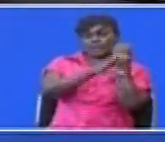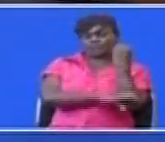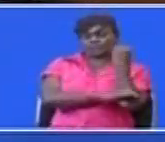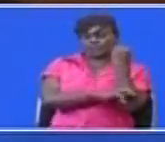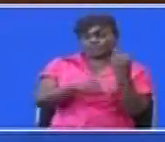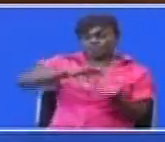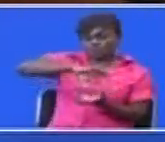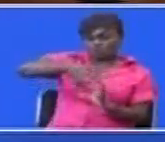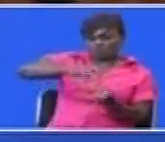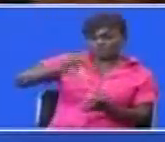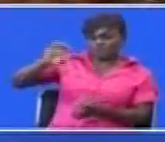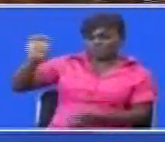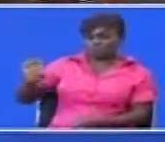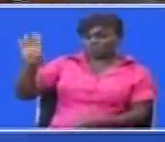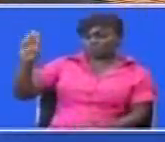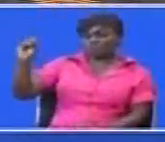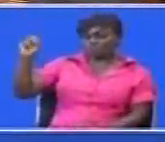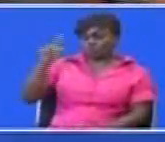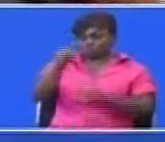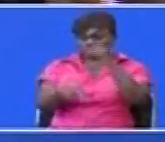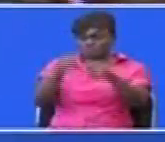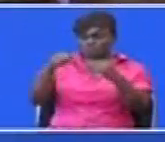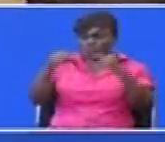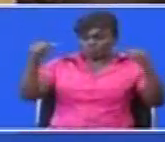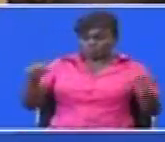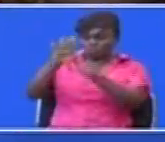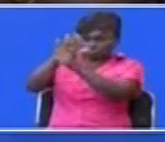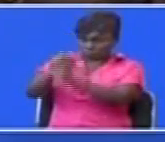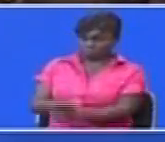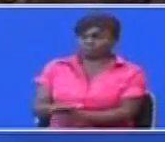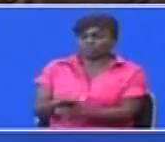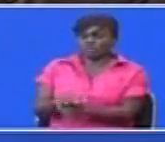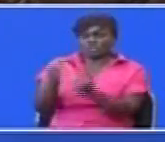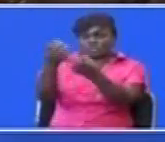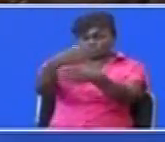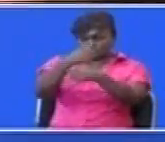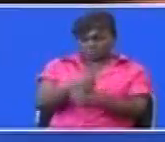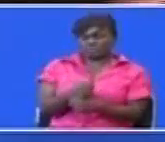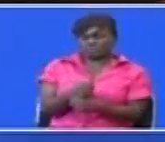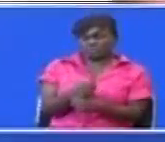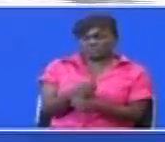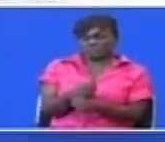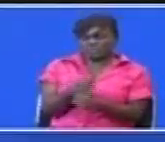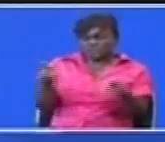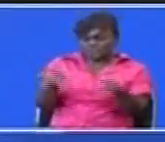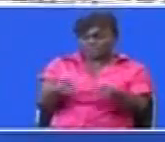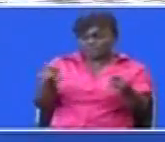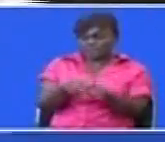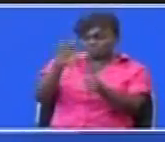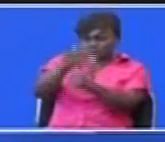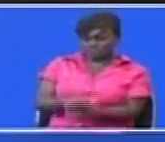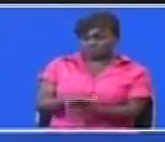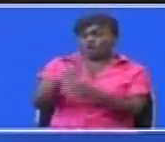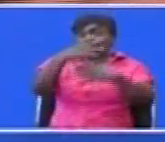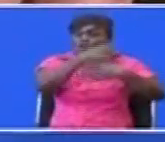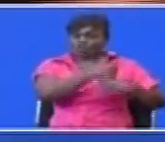the controversial Eurobond, the president accused the opposition of undermining the credibility of government institutions that manage the sovereign bond, as well as undermining investor